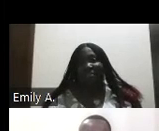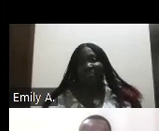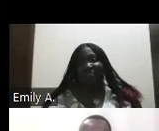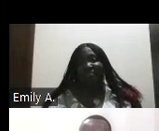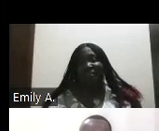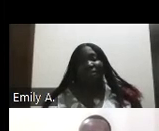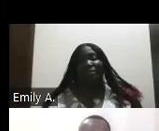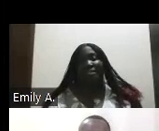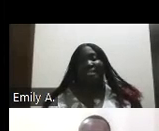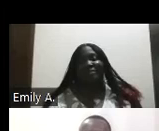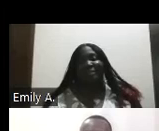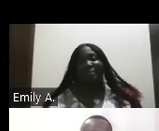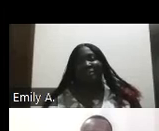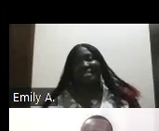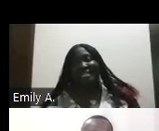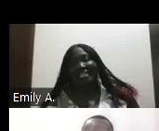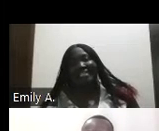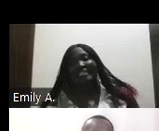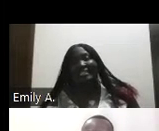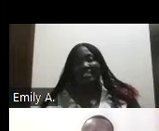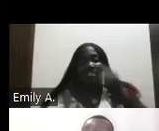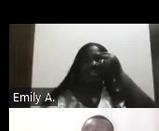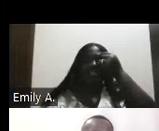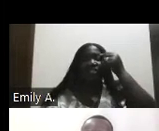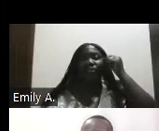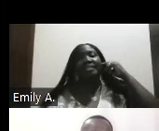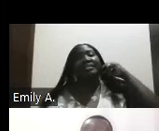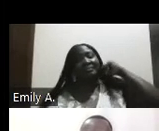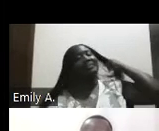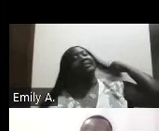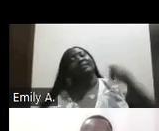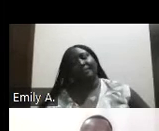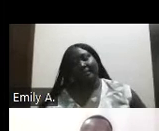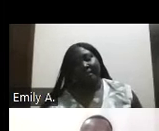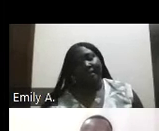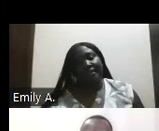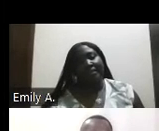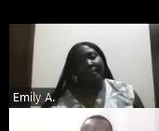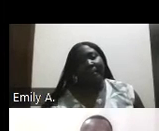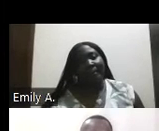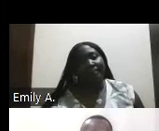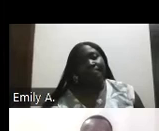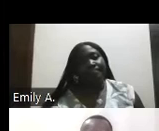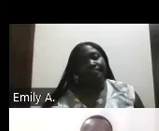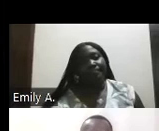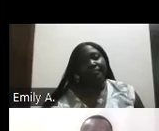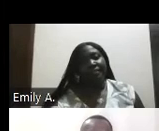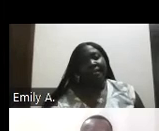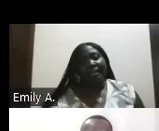recognition. Because most times people don't think HR really is doing something. So